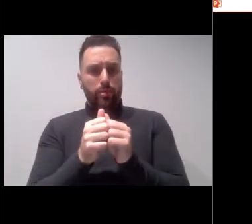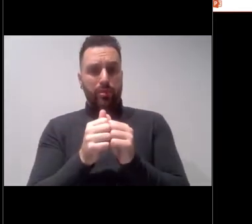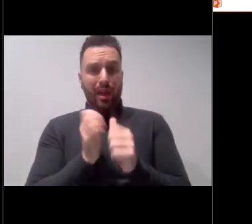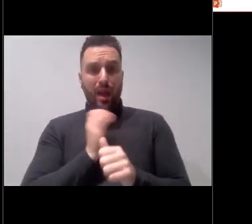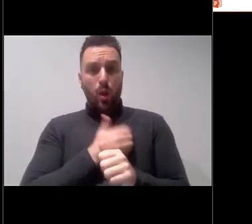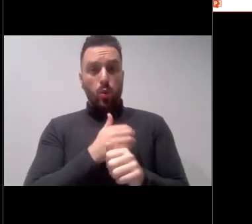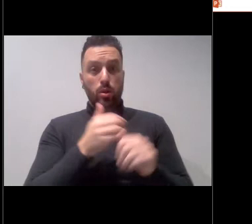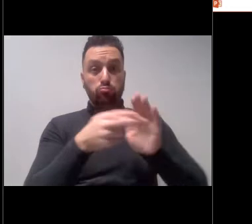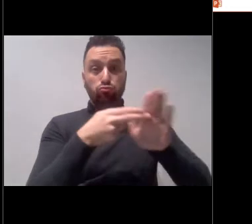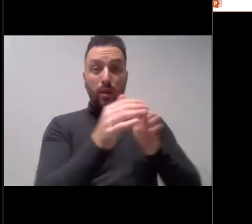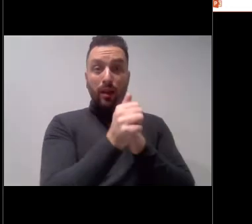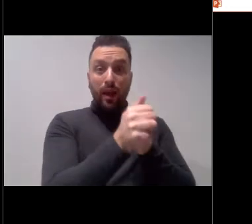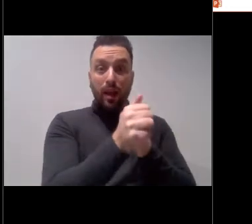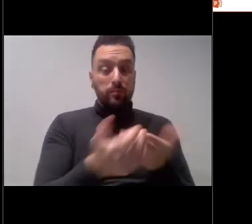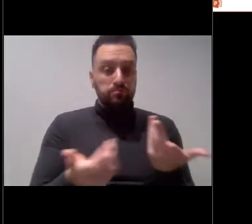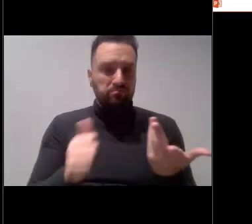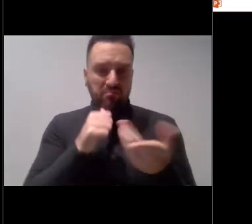pixelate, most importantly.